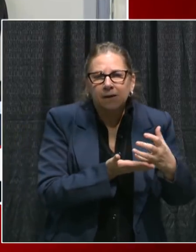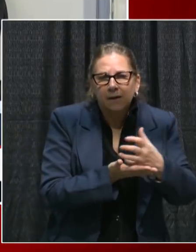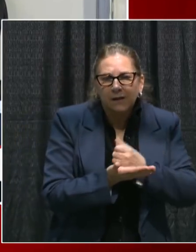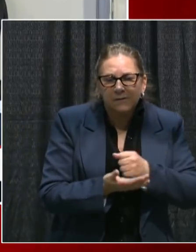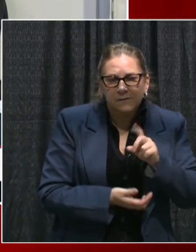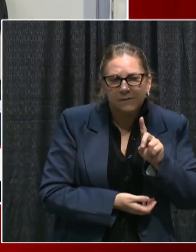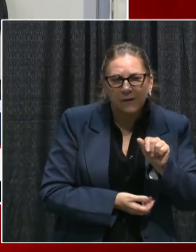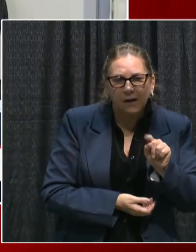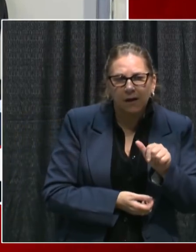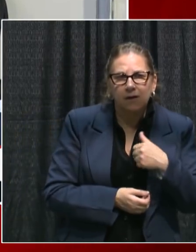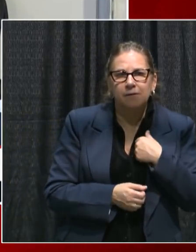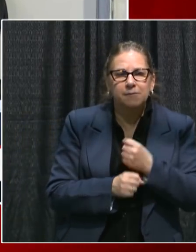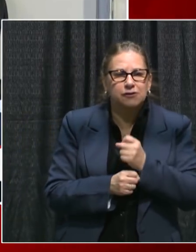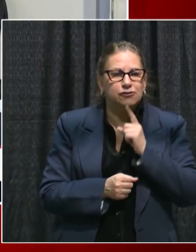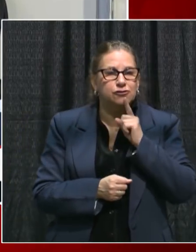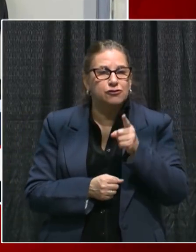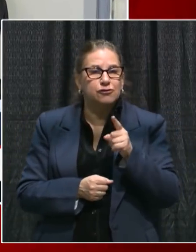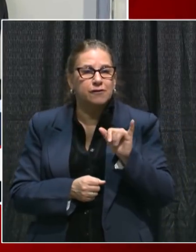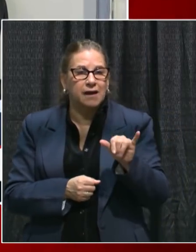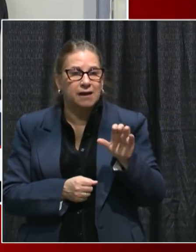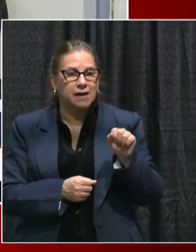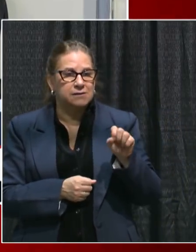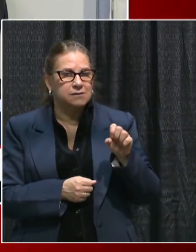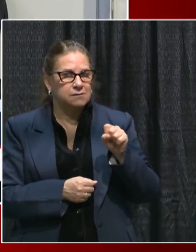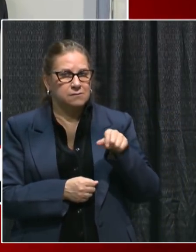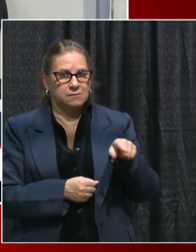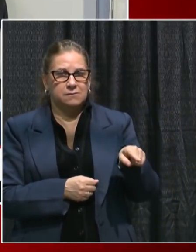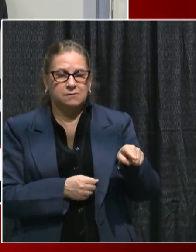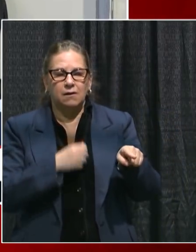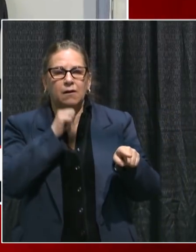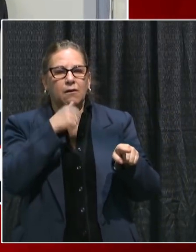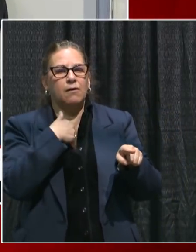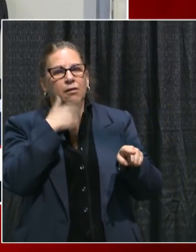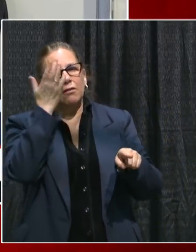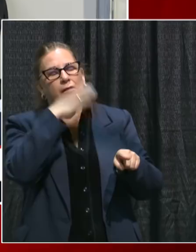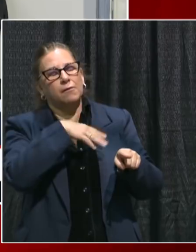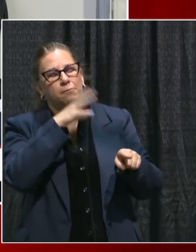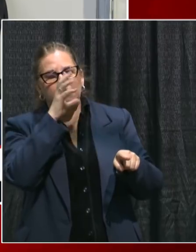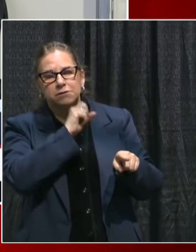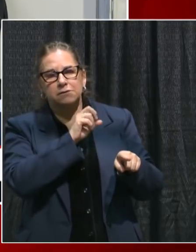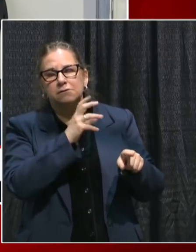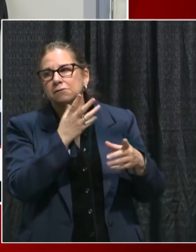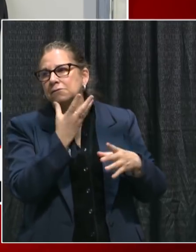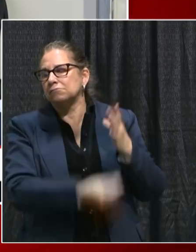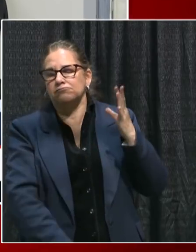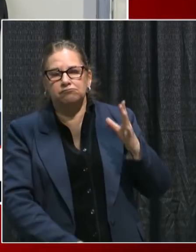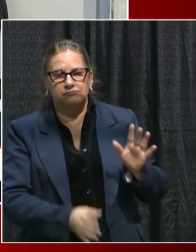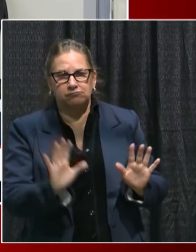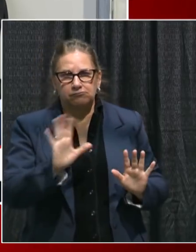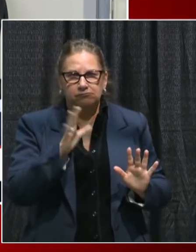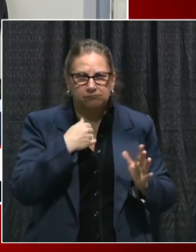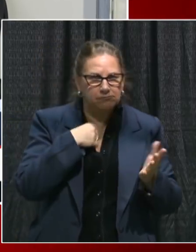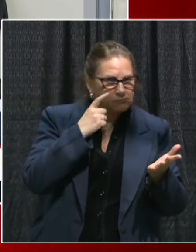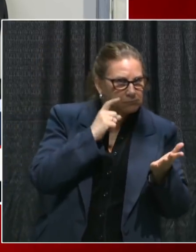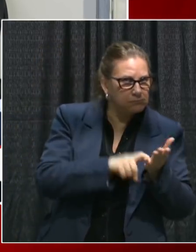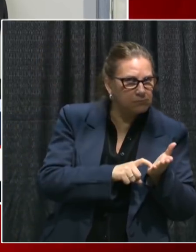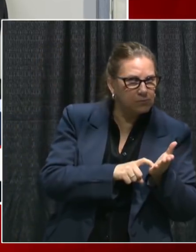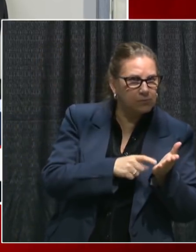are going missed in the district as it relates to this pediatric syndrome. Currently, a lot of